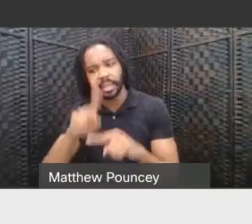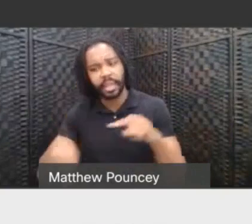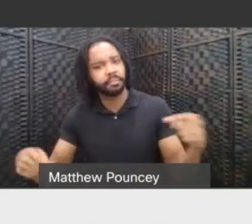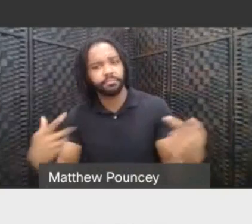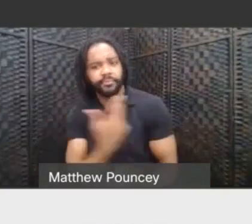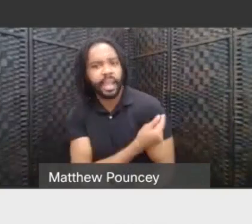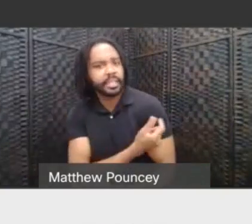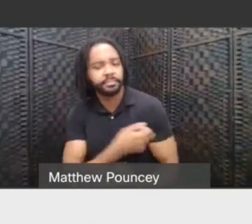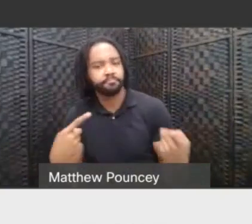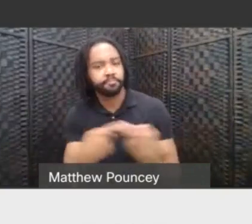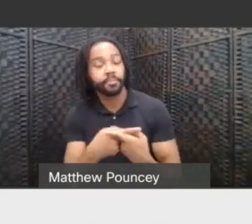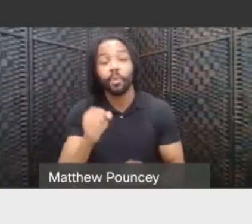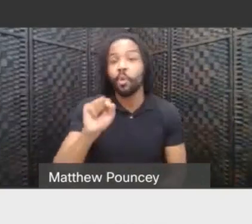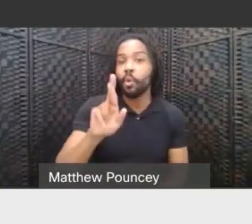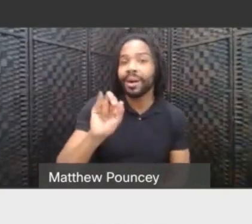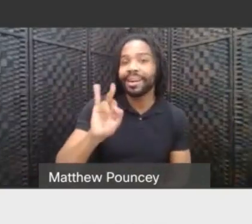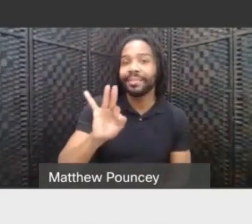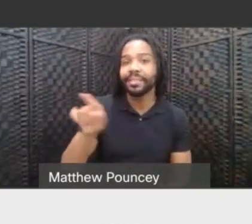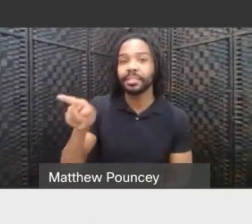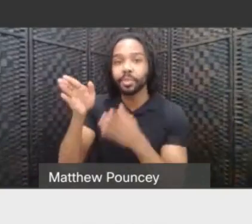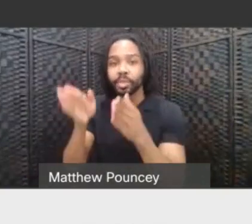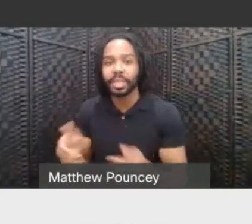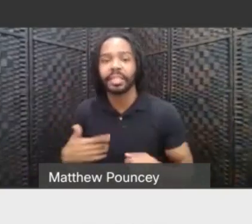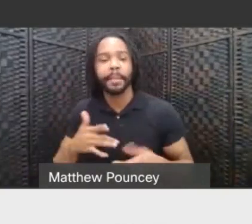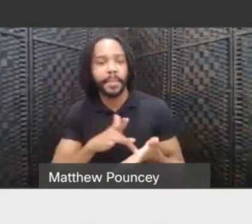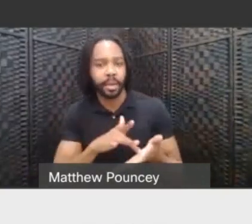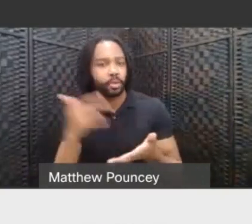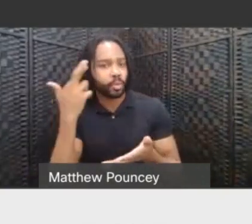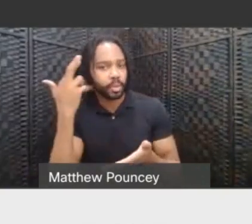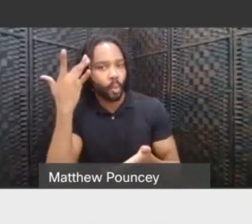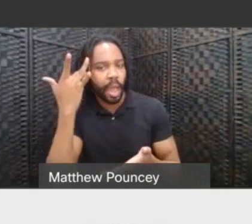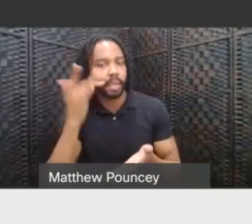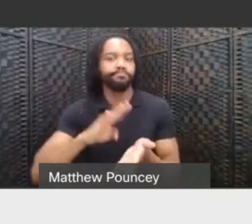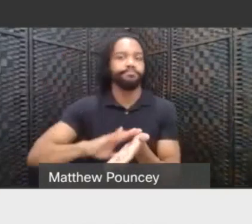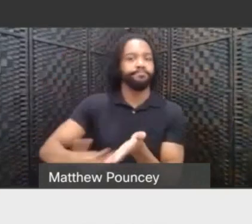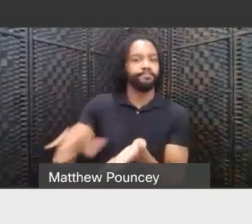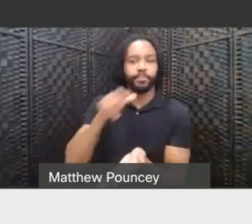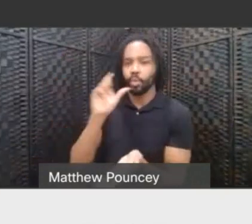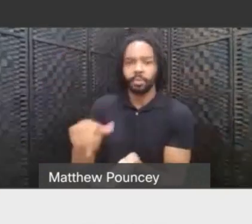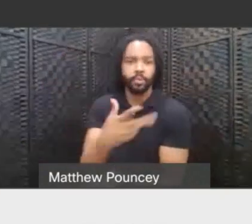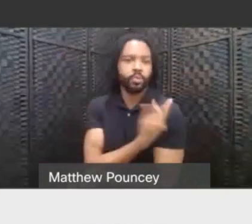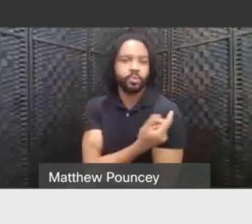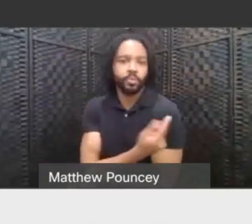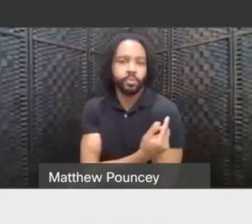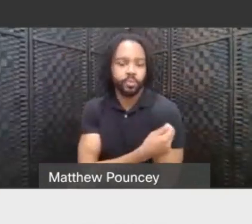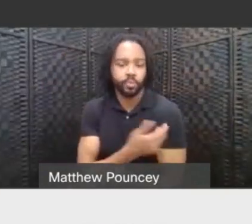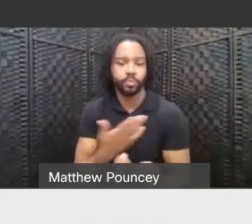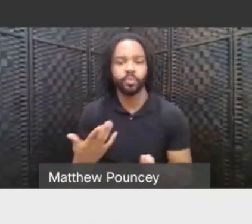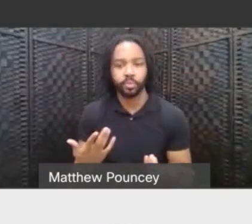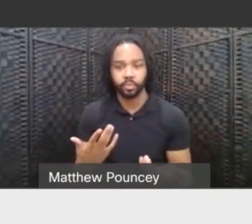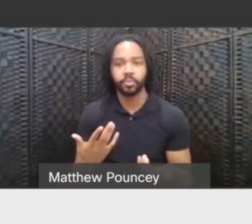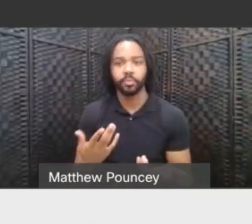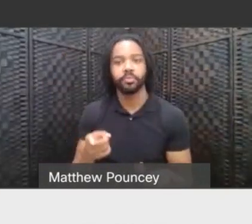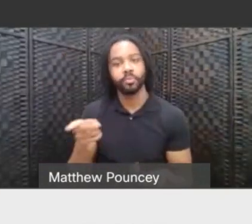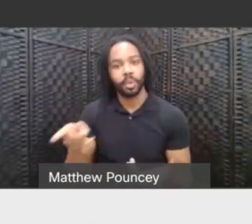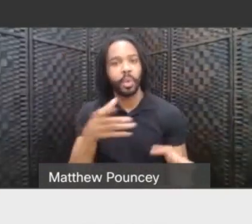vaccination, or if they have a medical reason that prevents them from getting the vaccination, they seek a